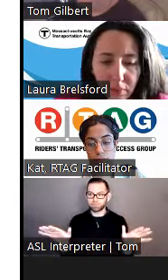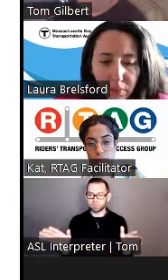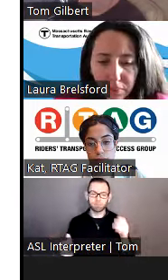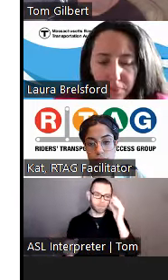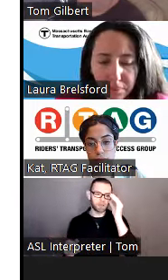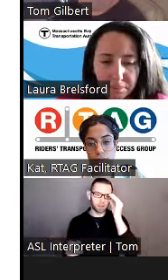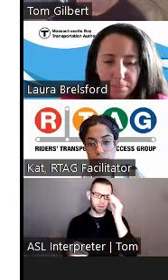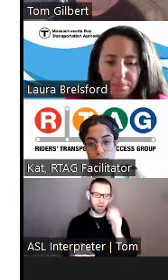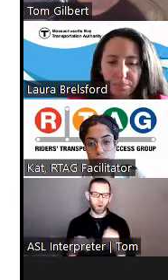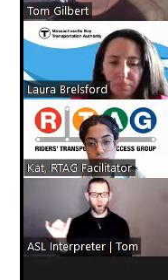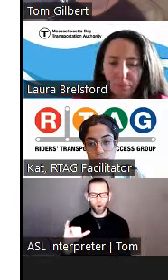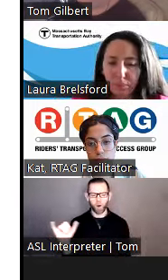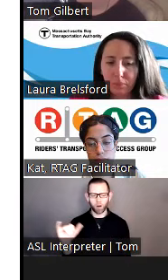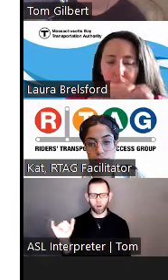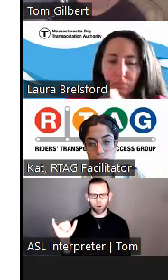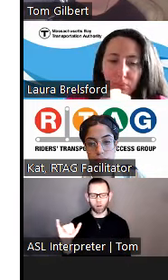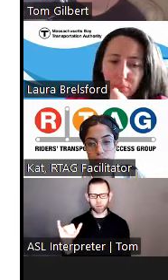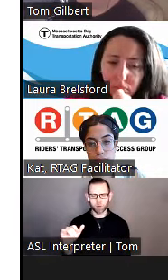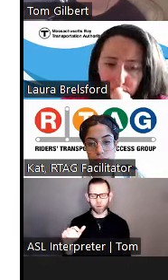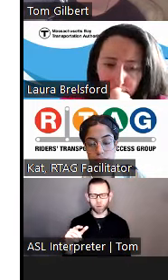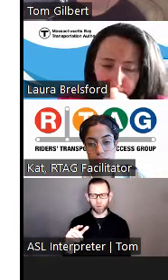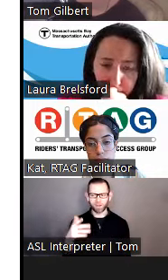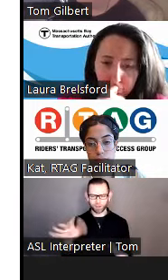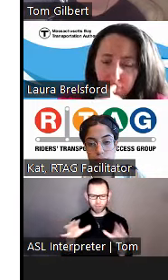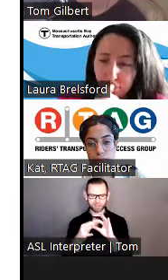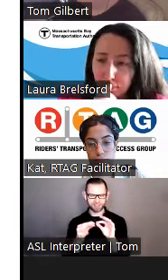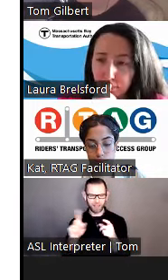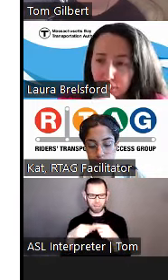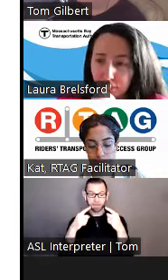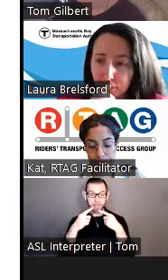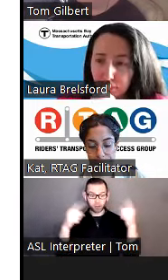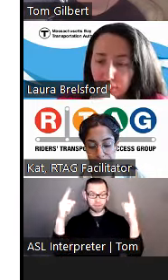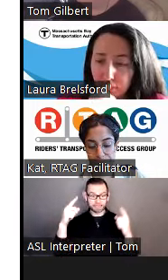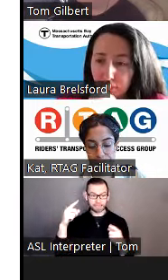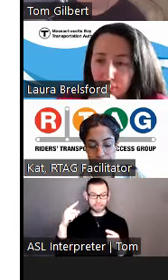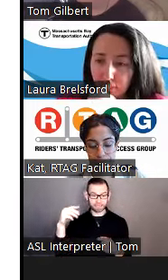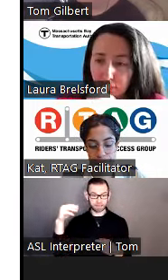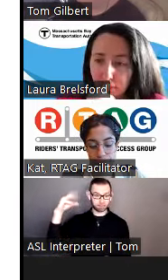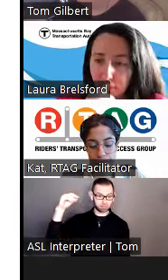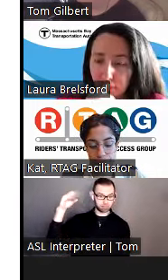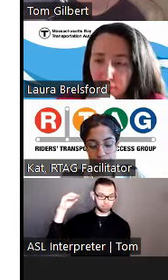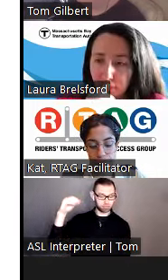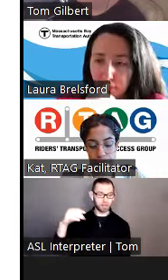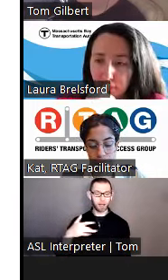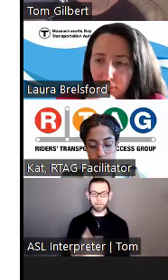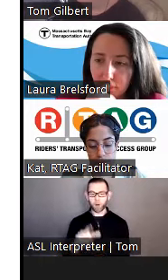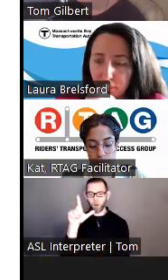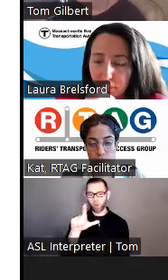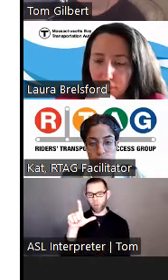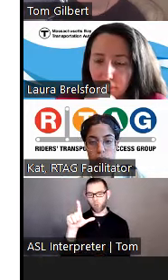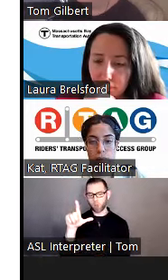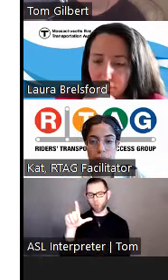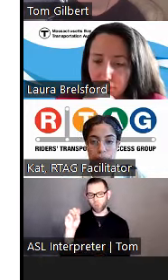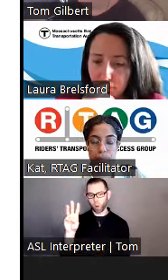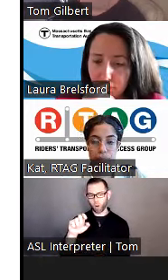the announcements. A lot of the time on the Lowell line, the conductors are making